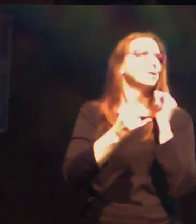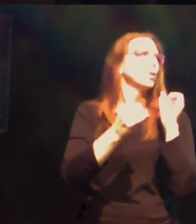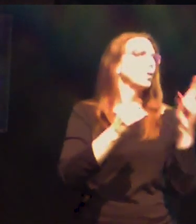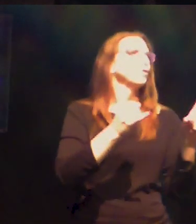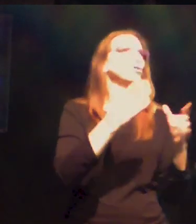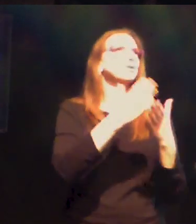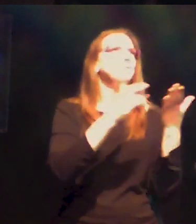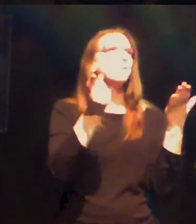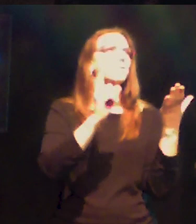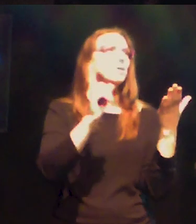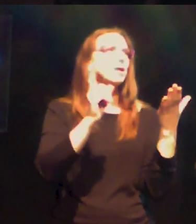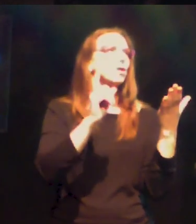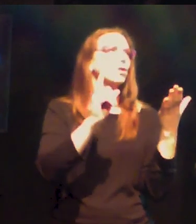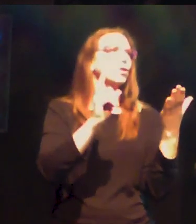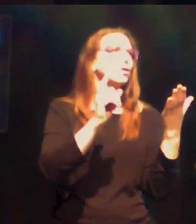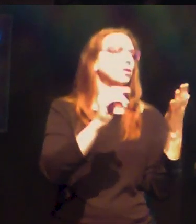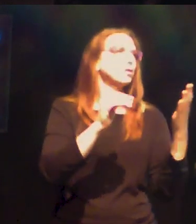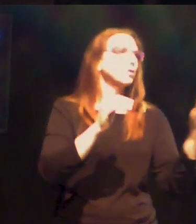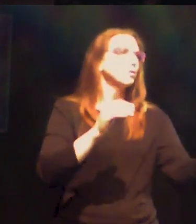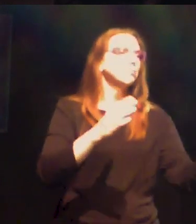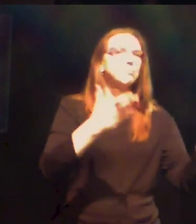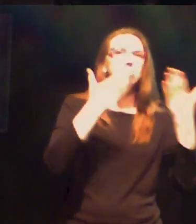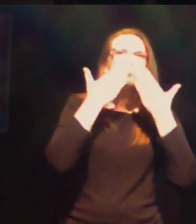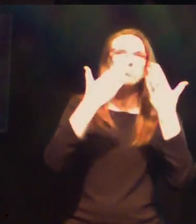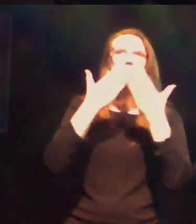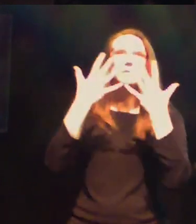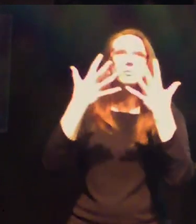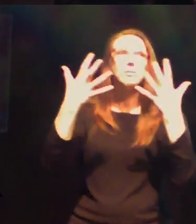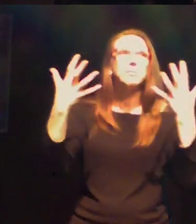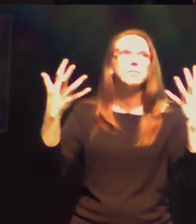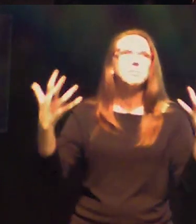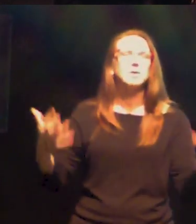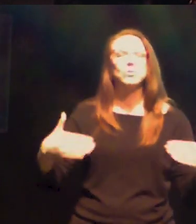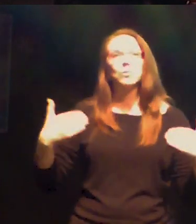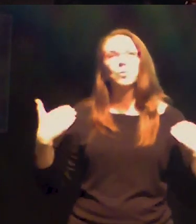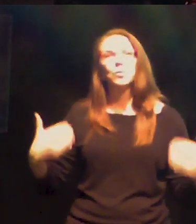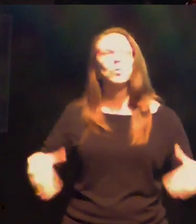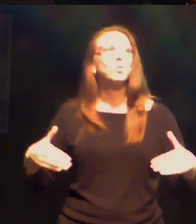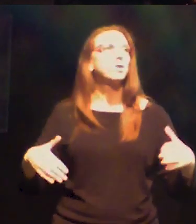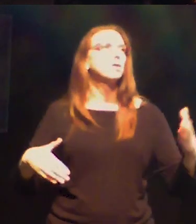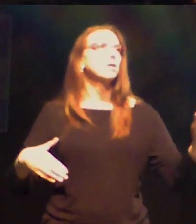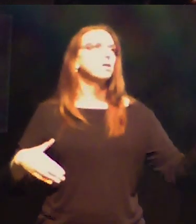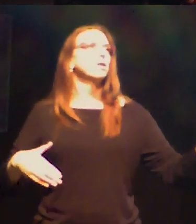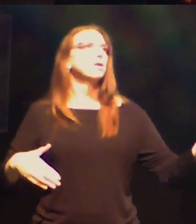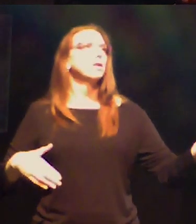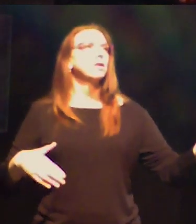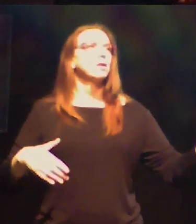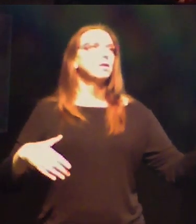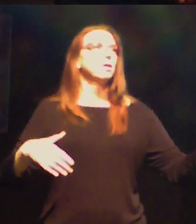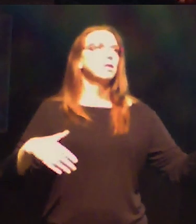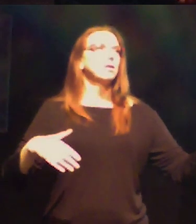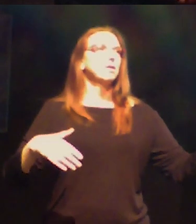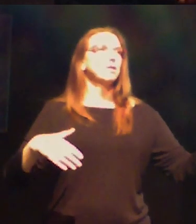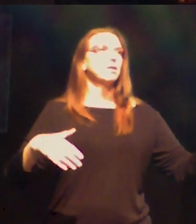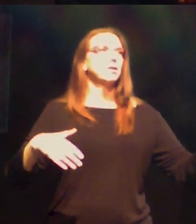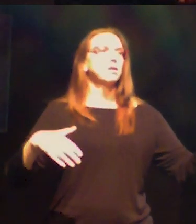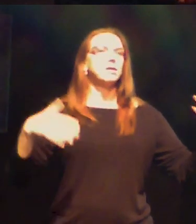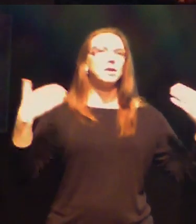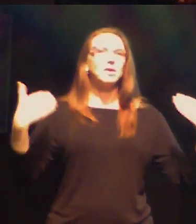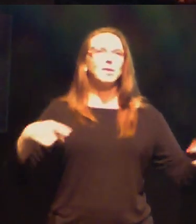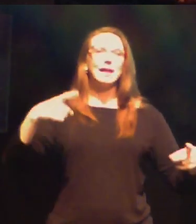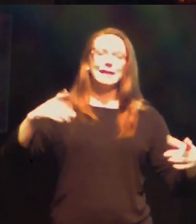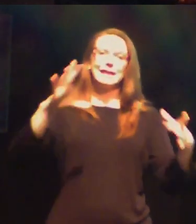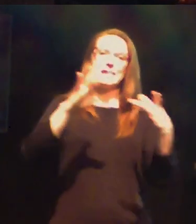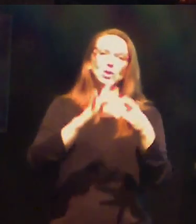Yeah, I just want to say thank you so much, because you have just opened up a